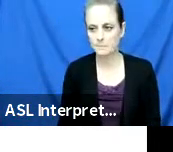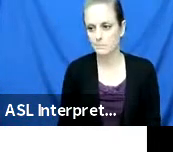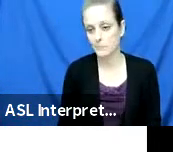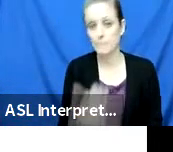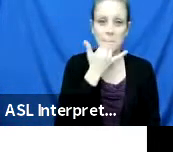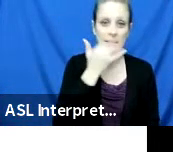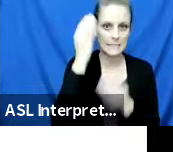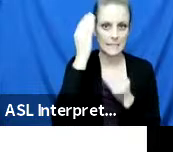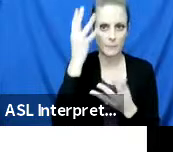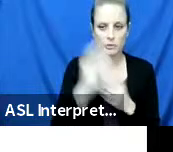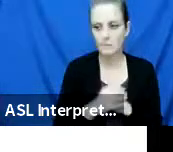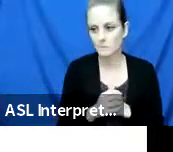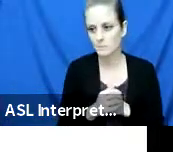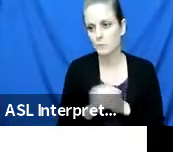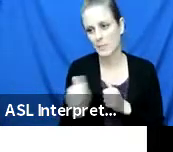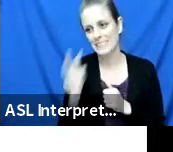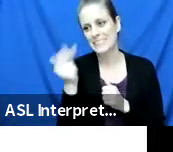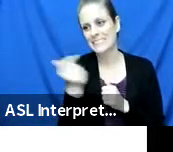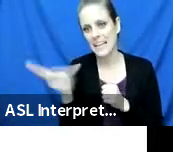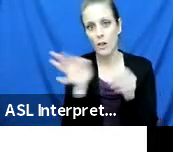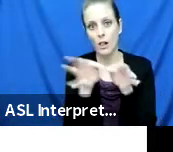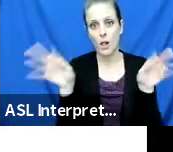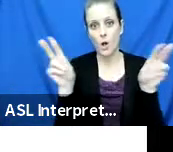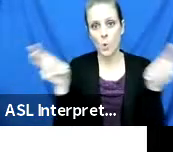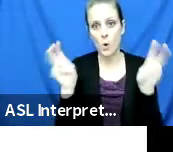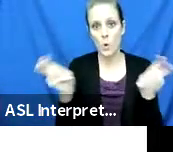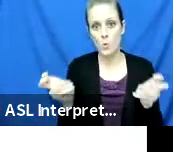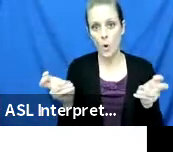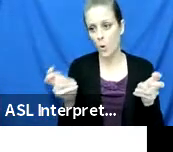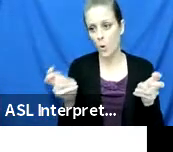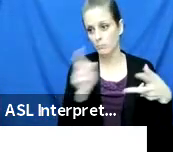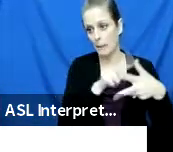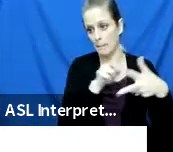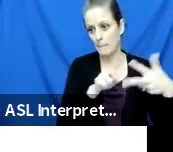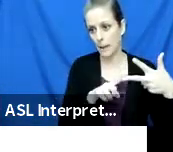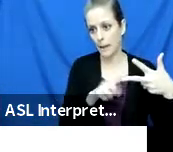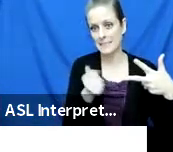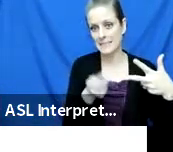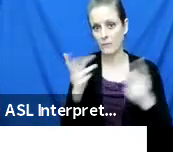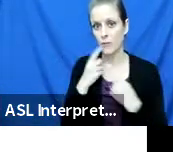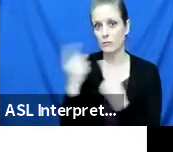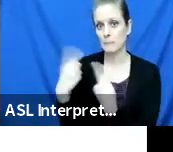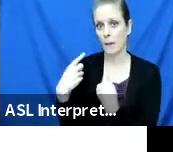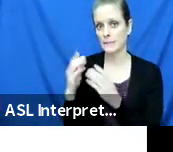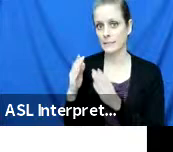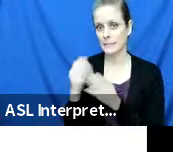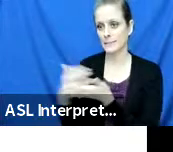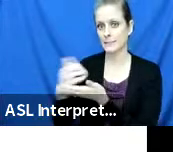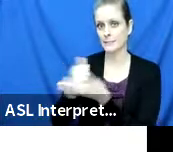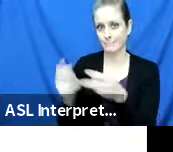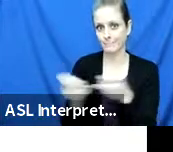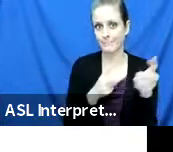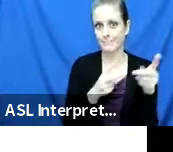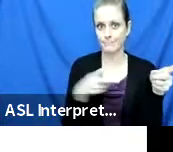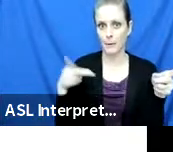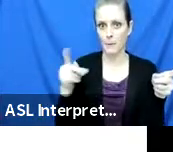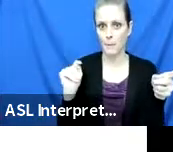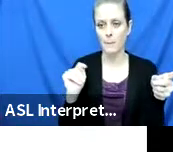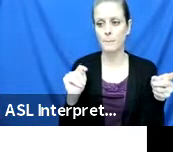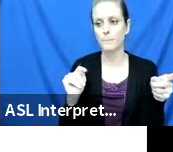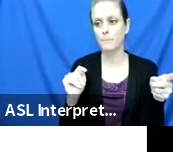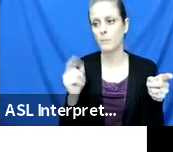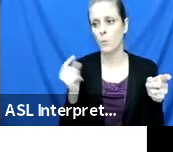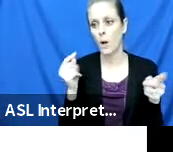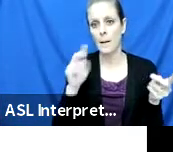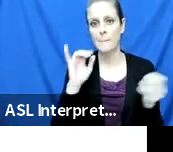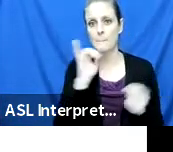You can see there's several quotes from respondents about the misinformation and about what might be happening.